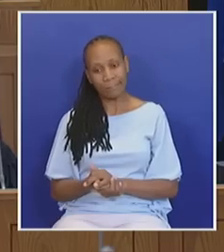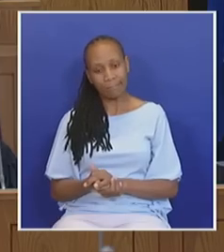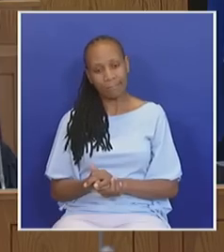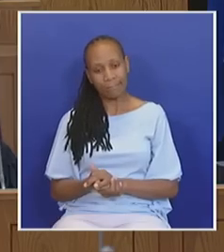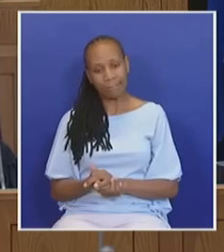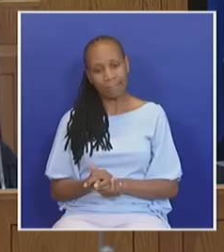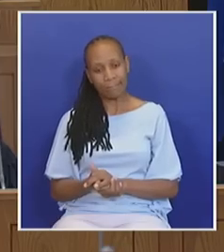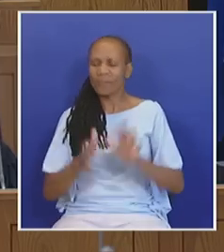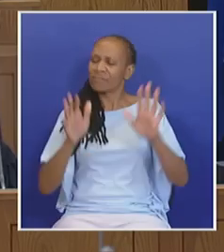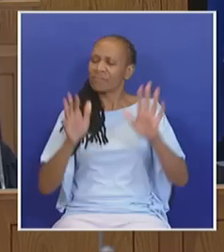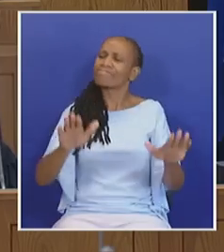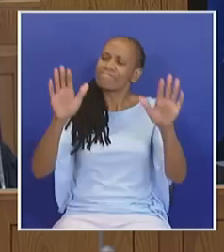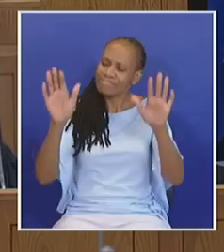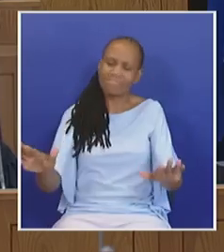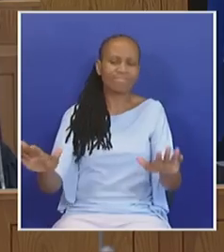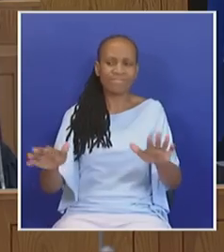order.